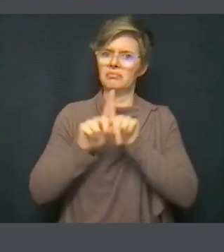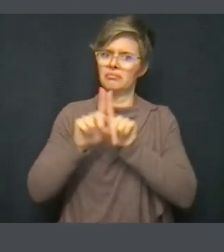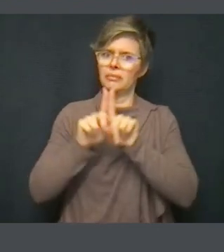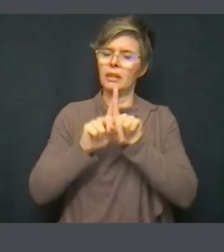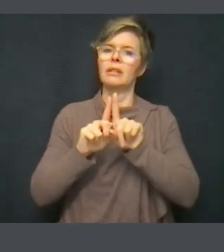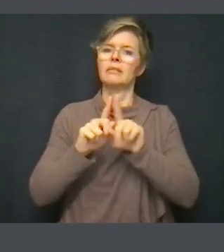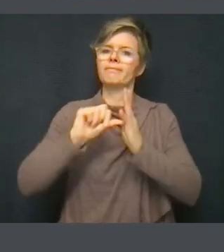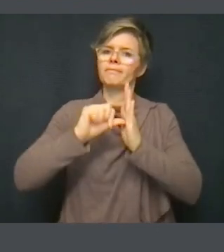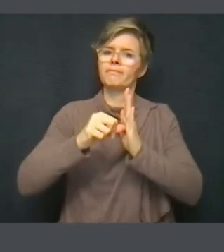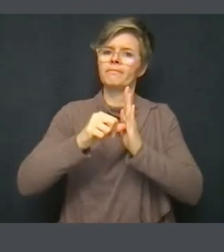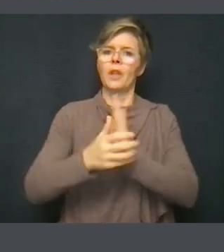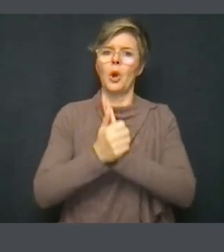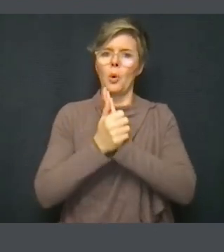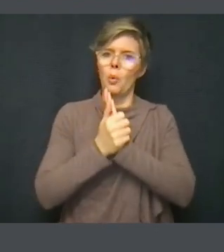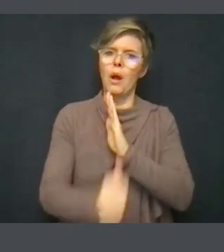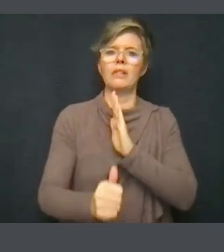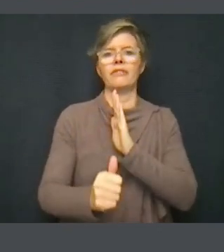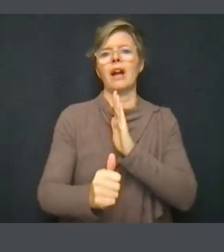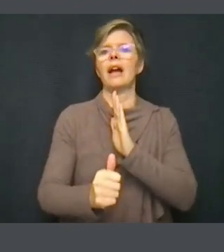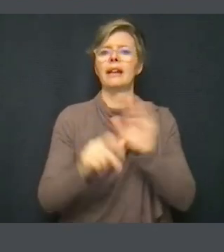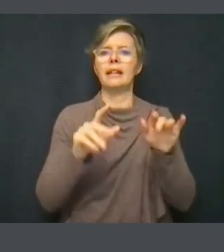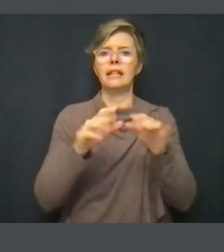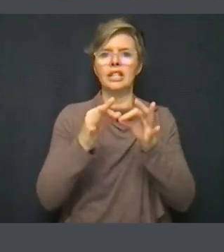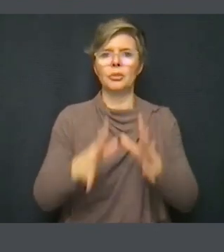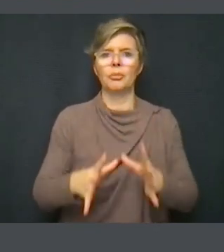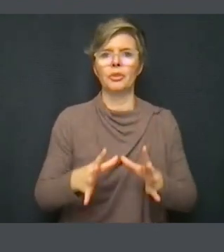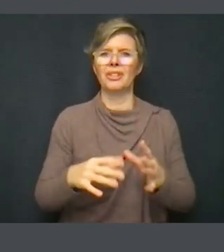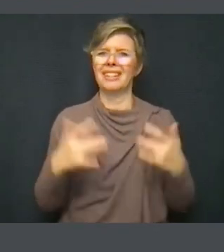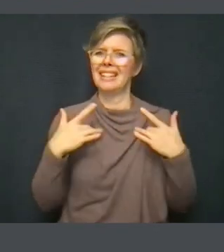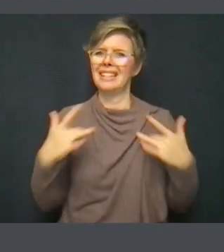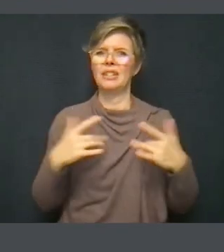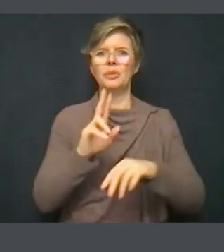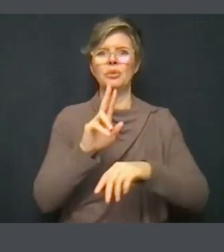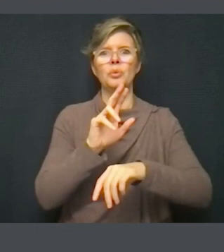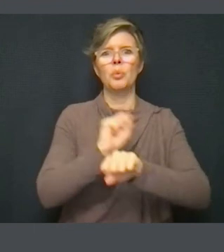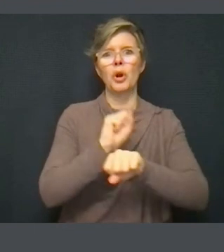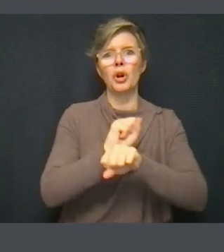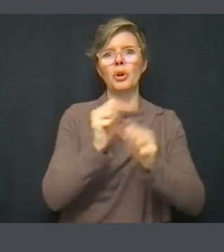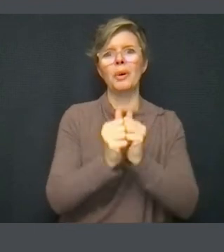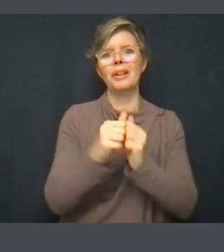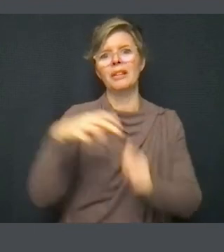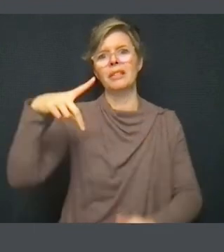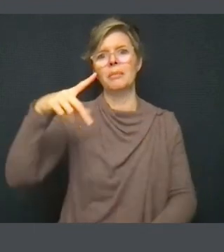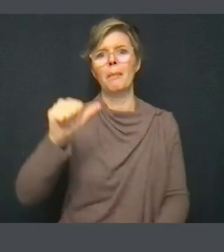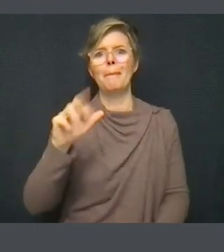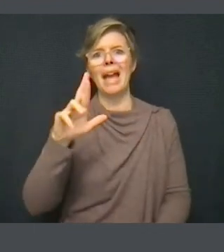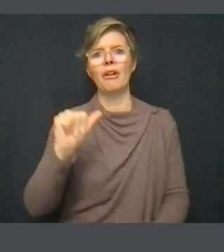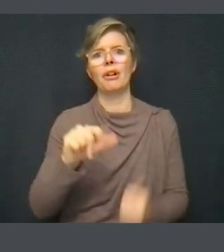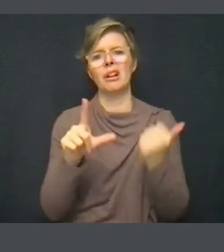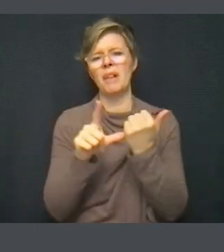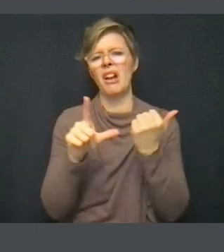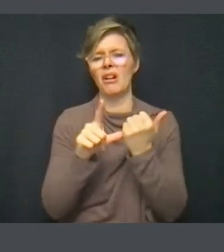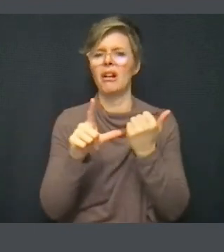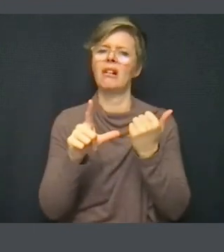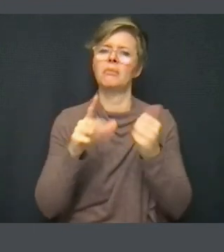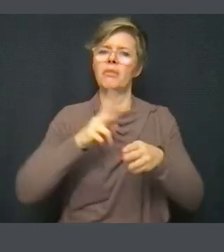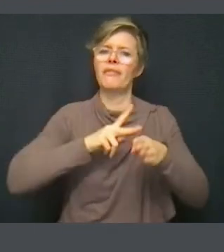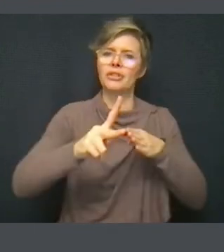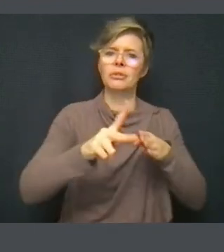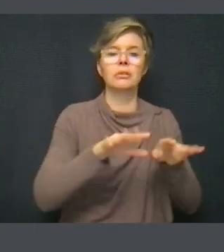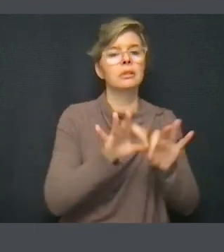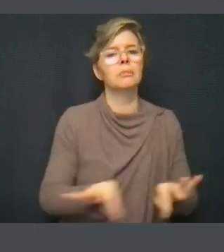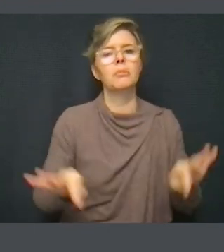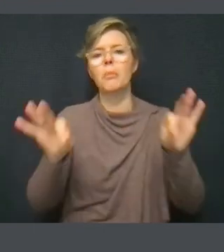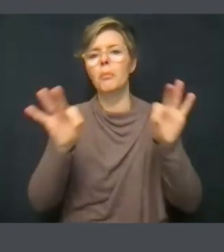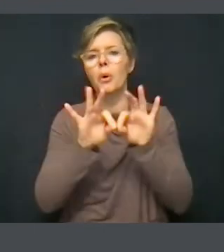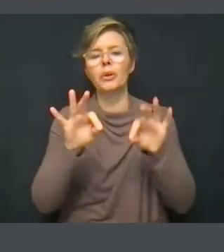very tough to achieve. Most of the time we work with paraprofessionals in the schools. But having interpreters is really important for